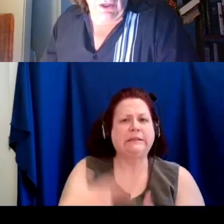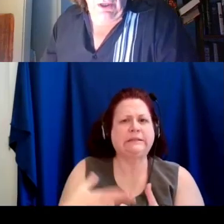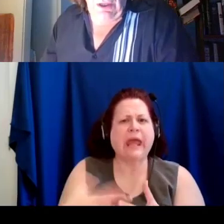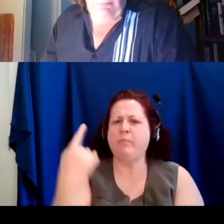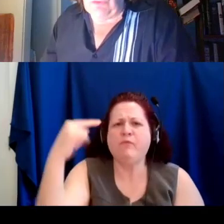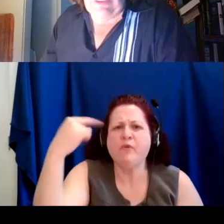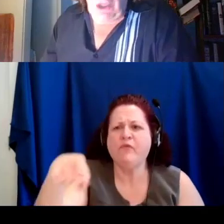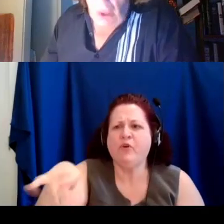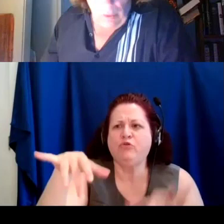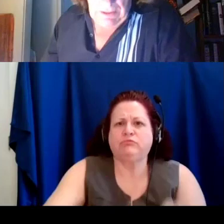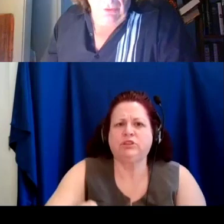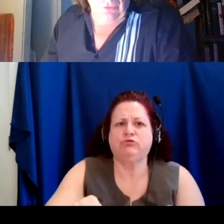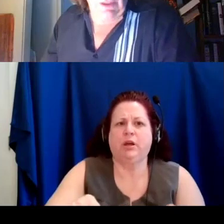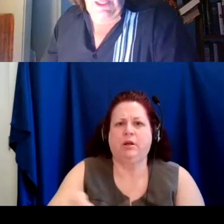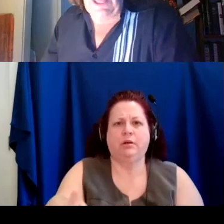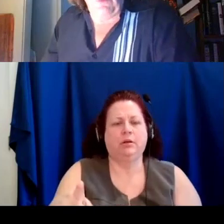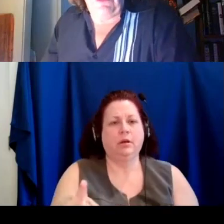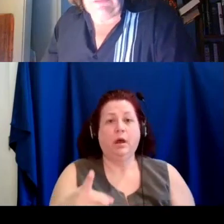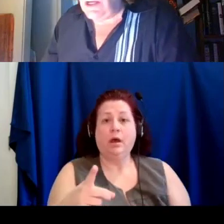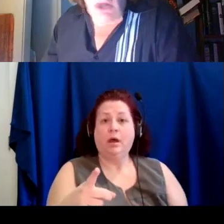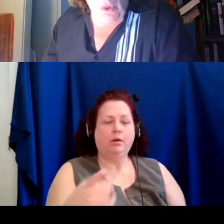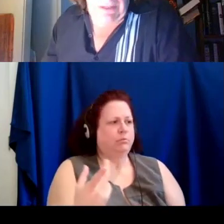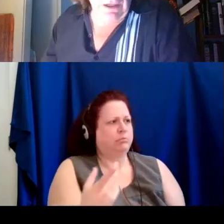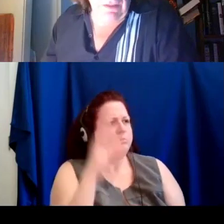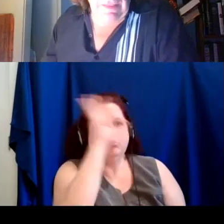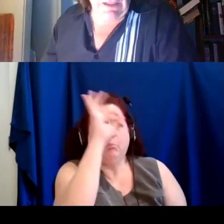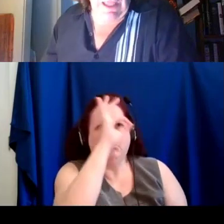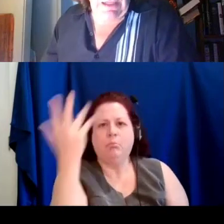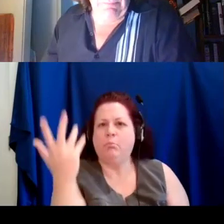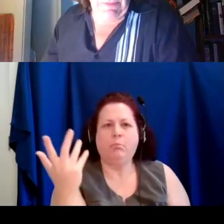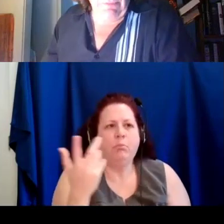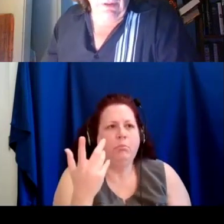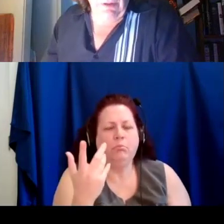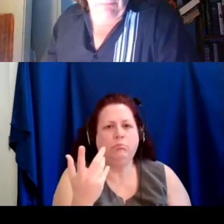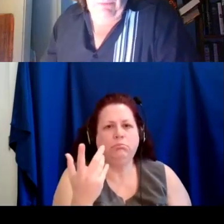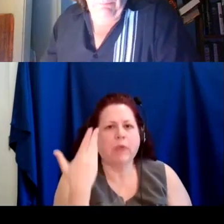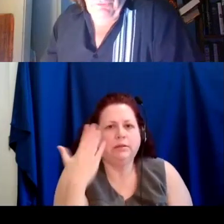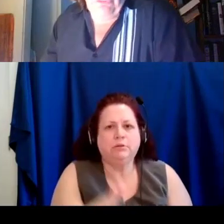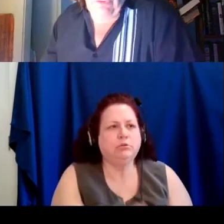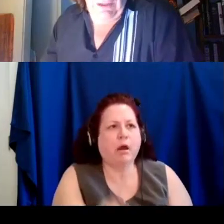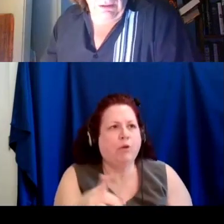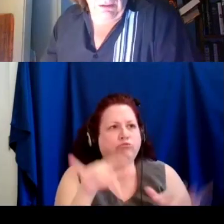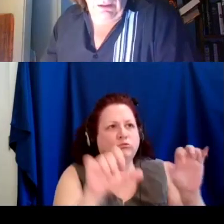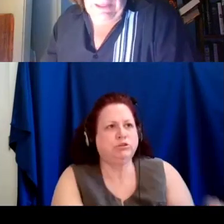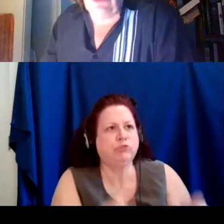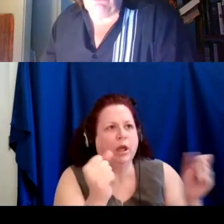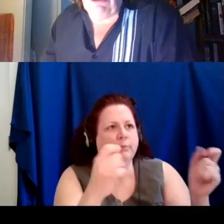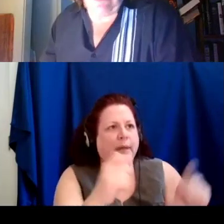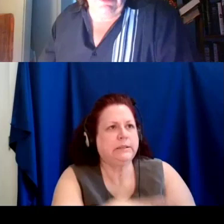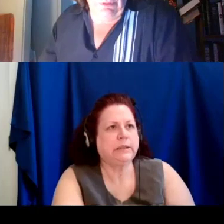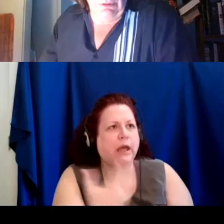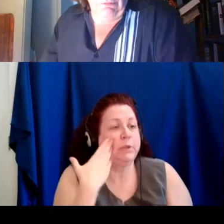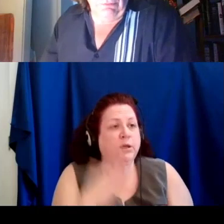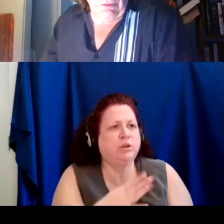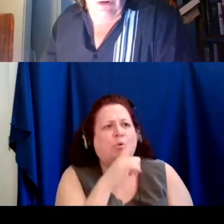on here? Person had no idea who the client was and had no idea that the client had been restrained